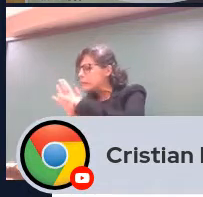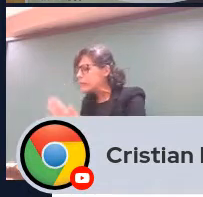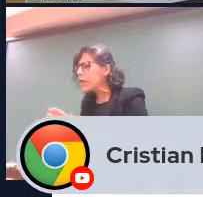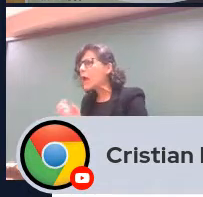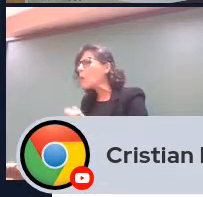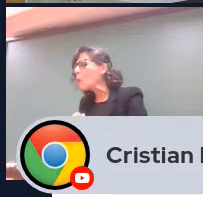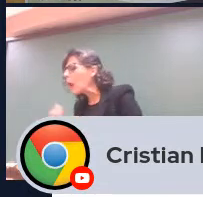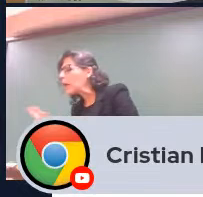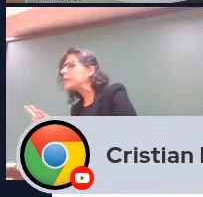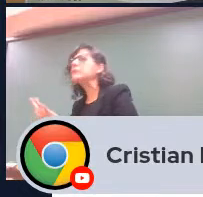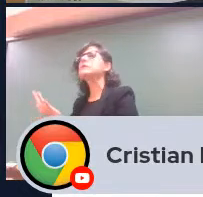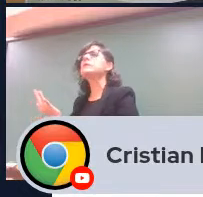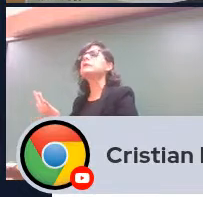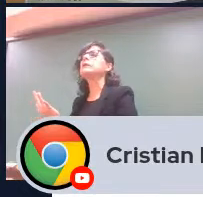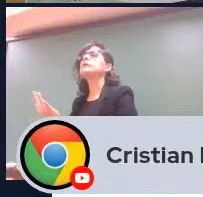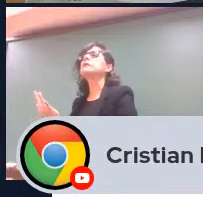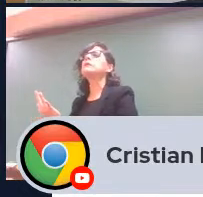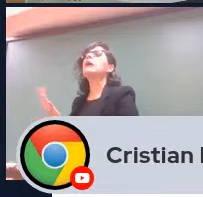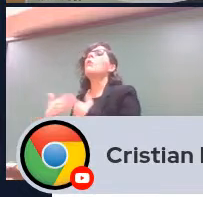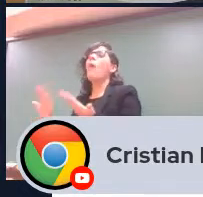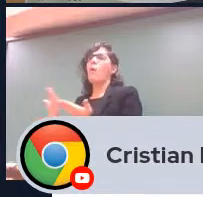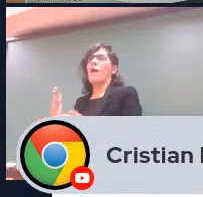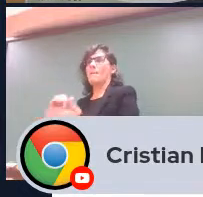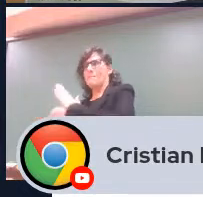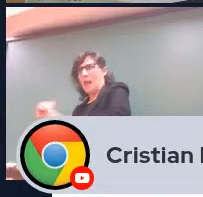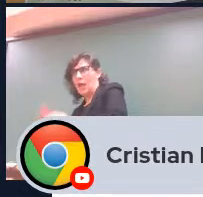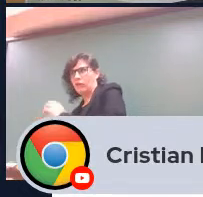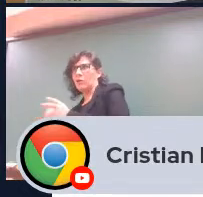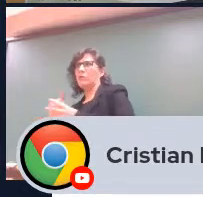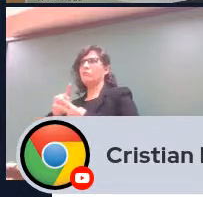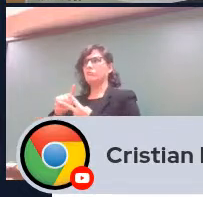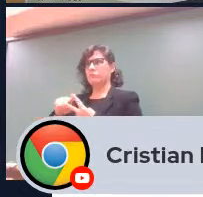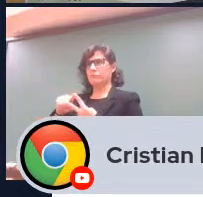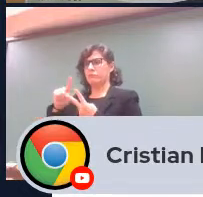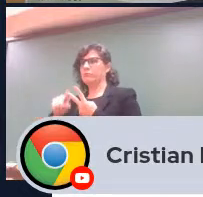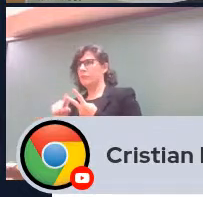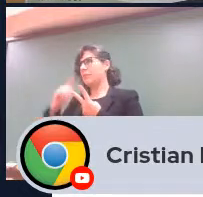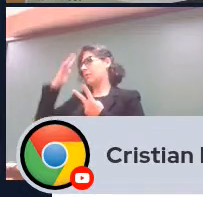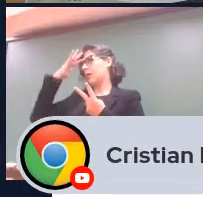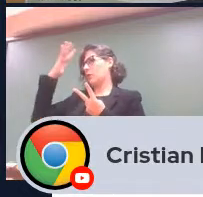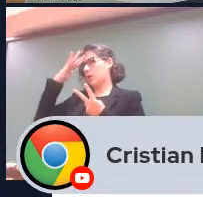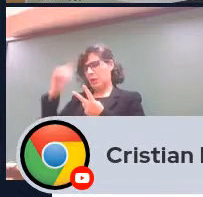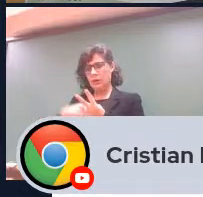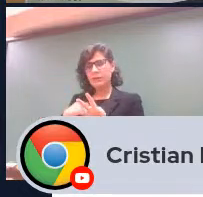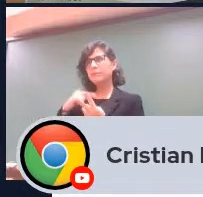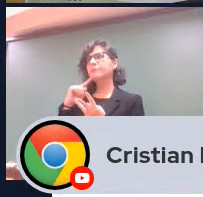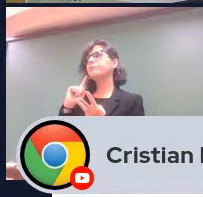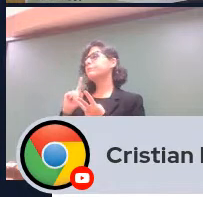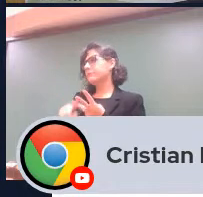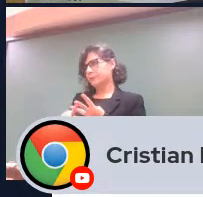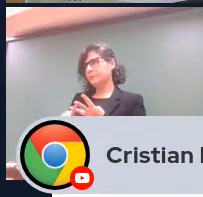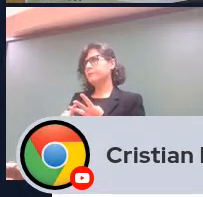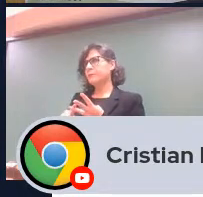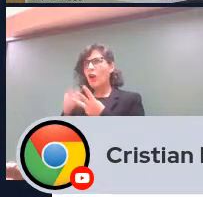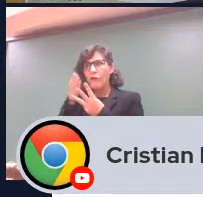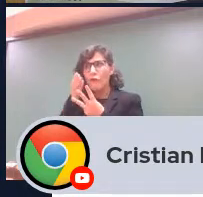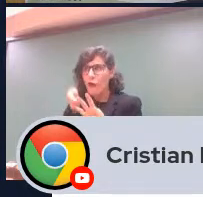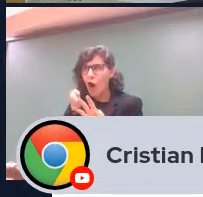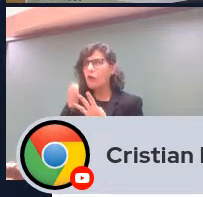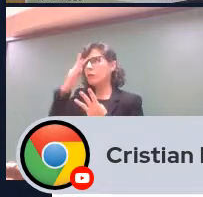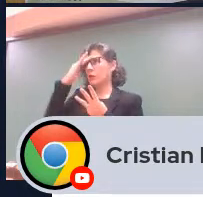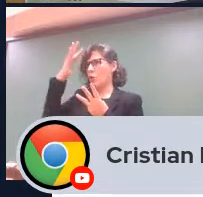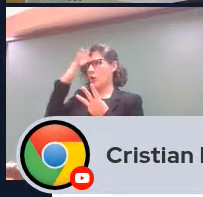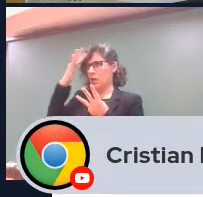são inspiradas em práticas, quando que elas são de base teórica, estritamente